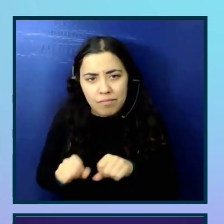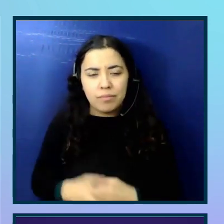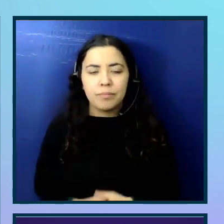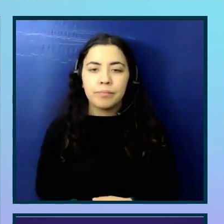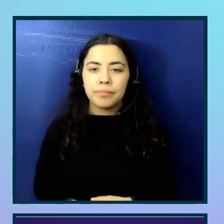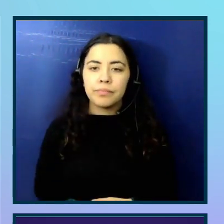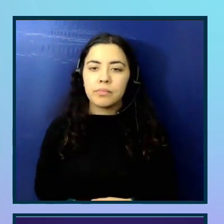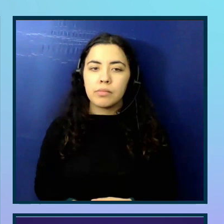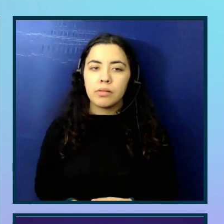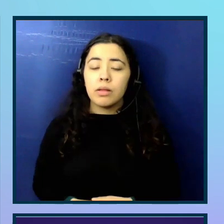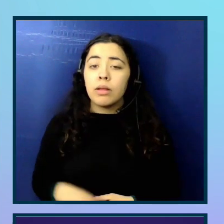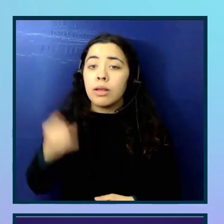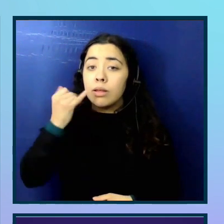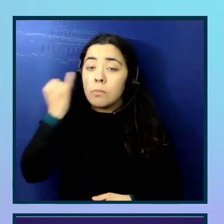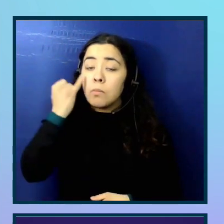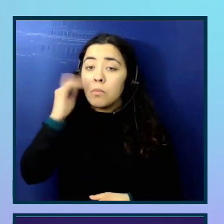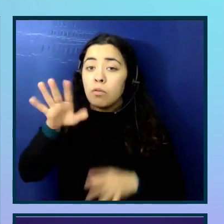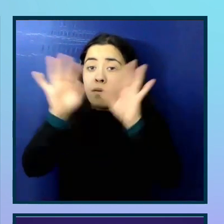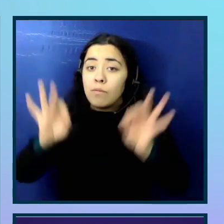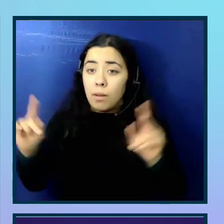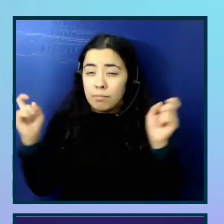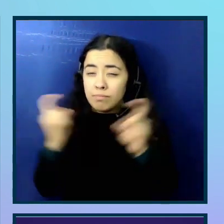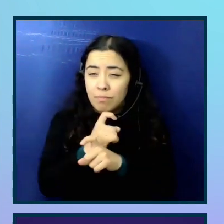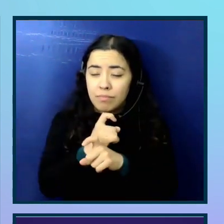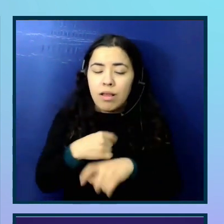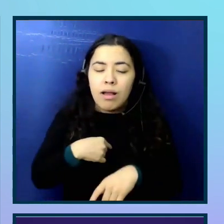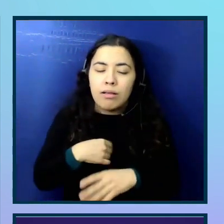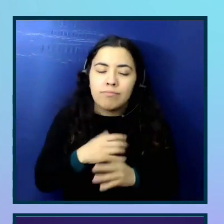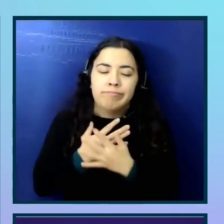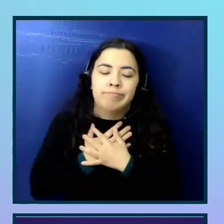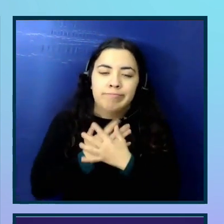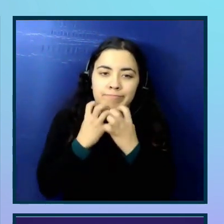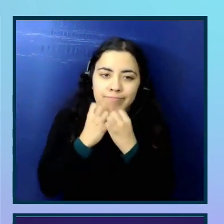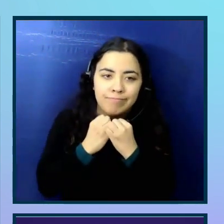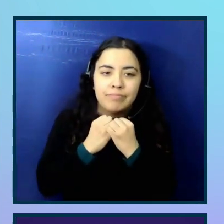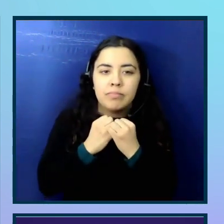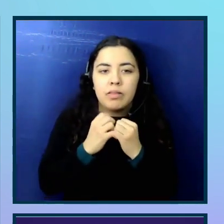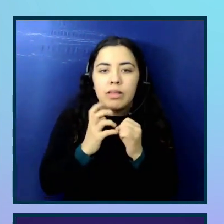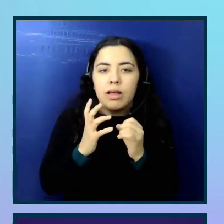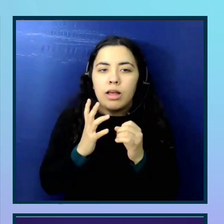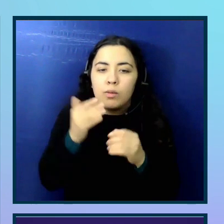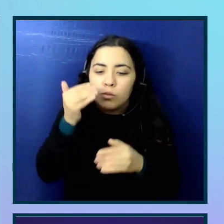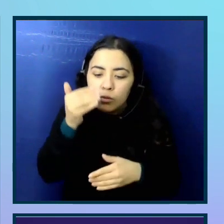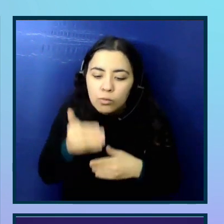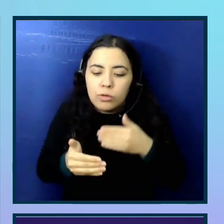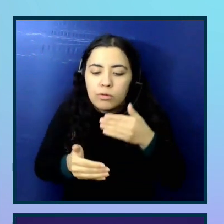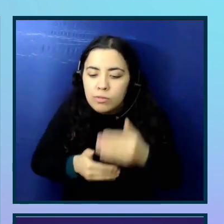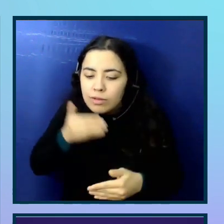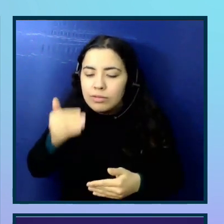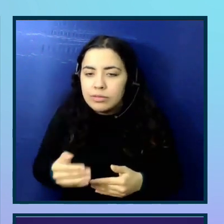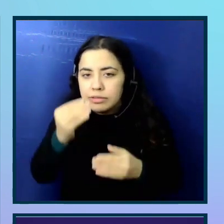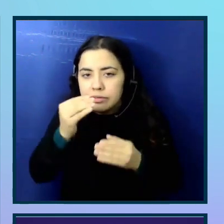On that note, if your form is really complicated, I love the pattern of progressive disclosure. So that's where